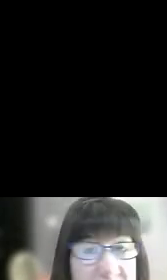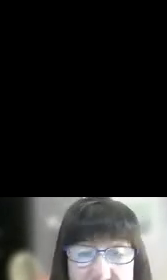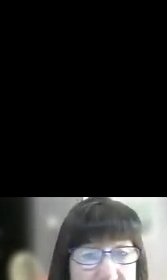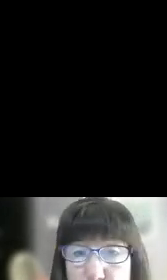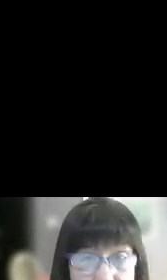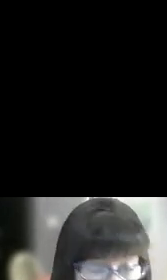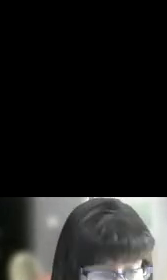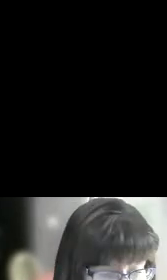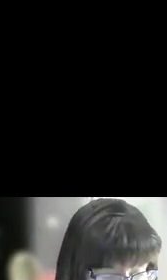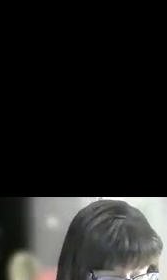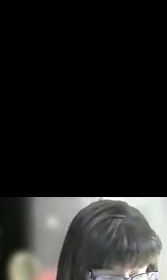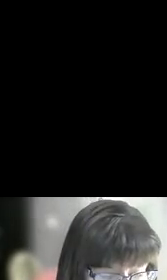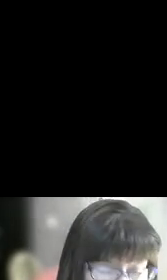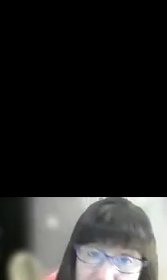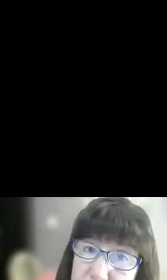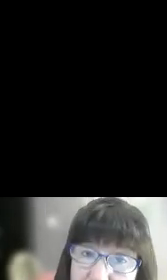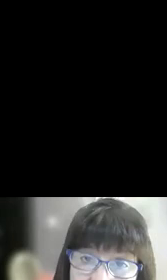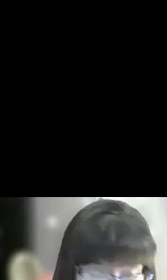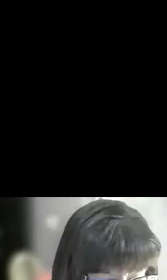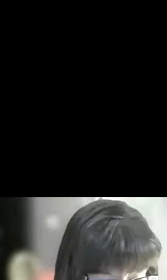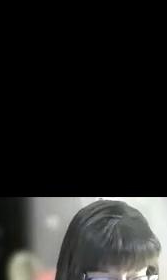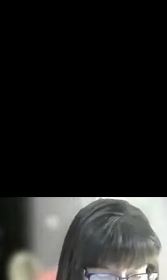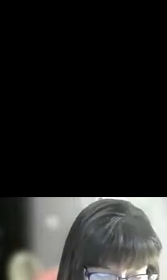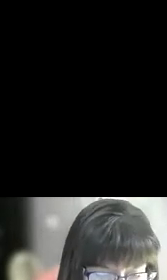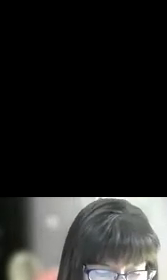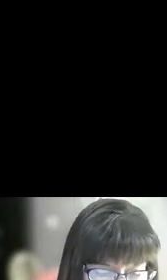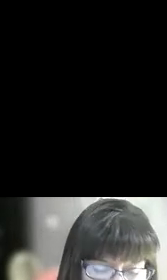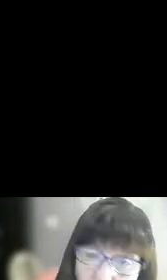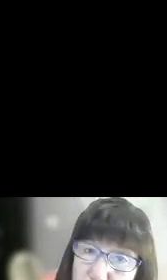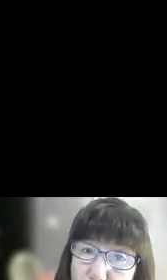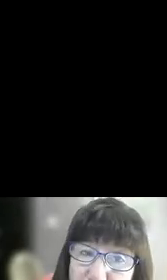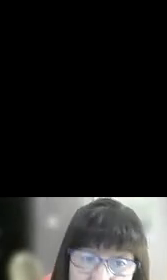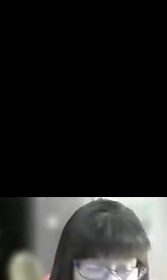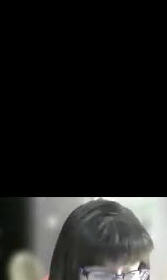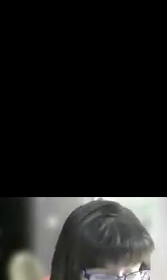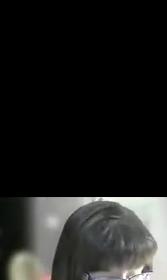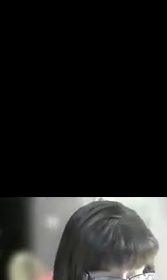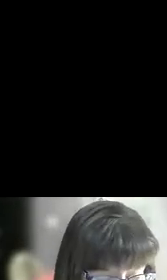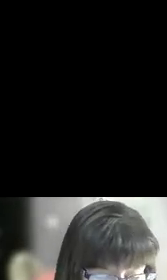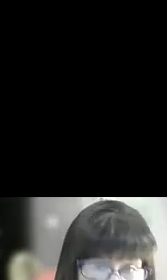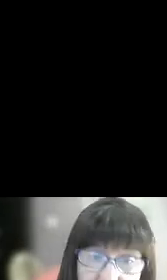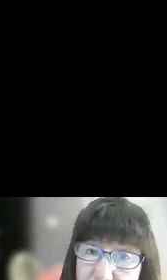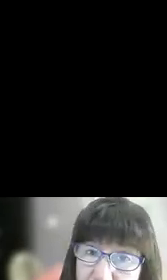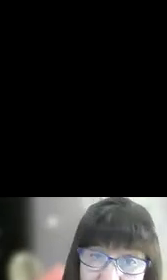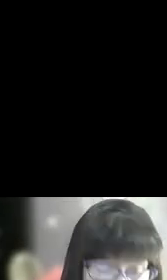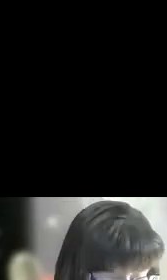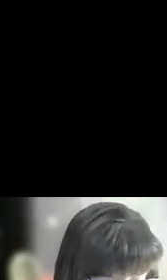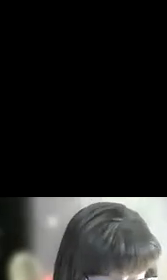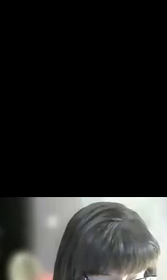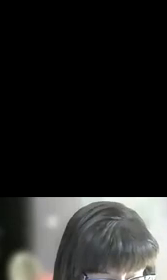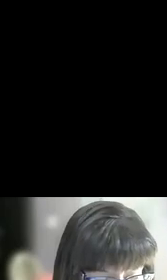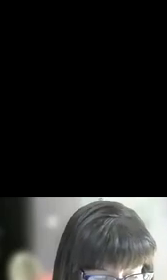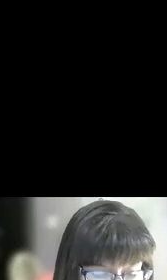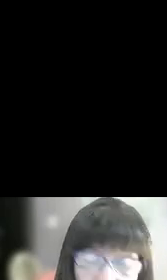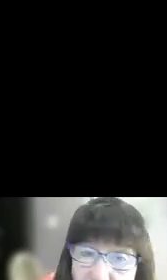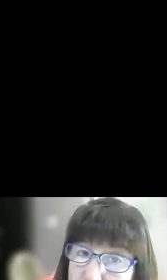covered today and so much more. We'd also love for you to connect with us on one or more of our social media channels that we have listed on the